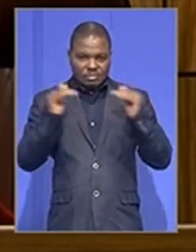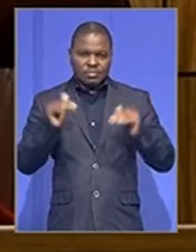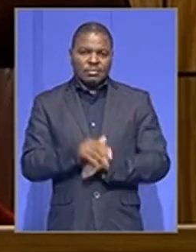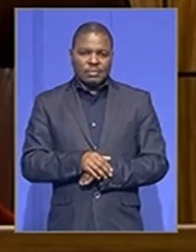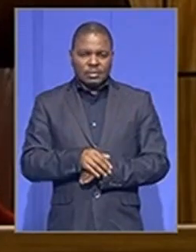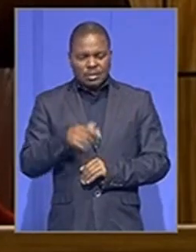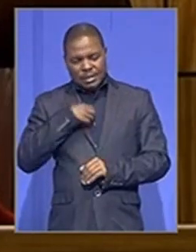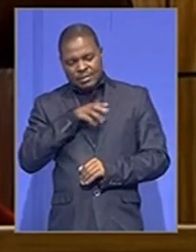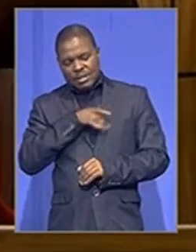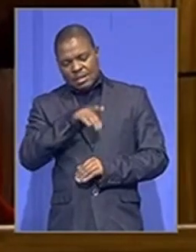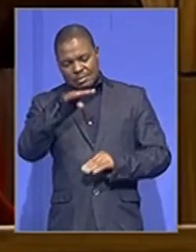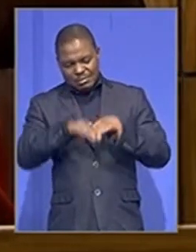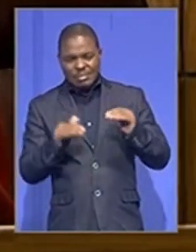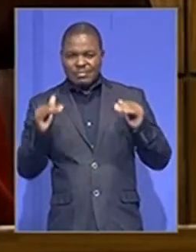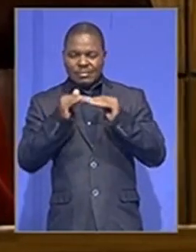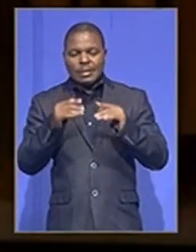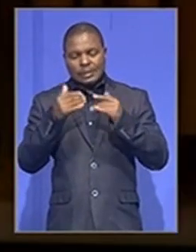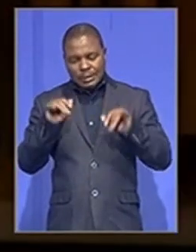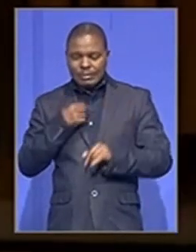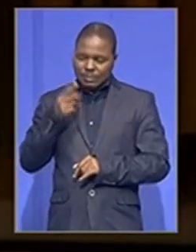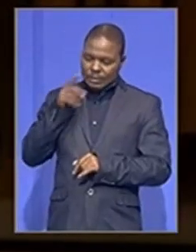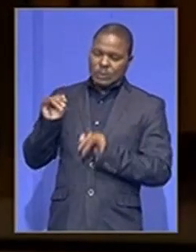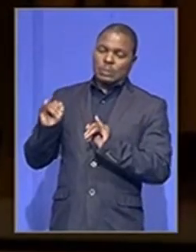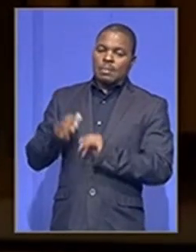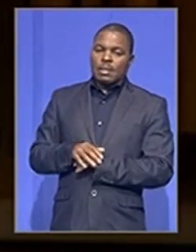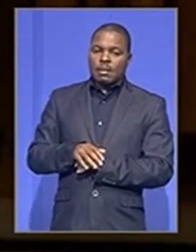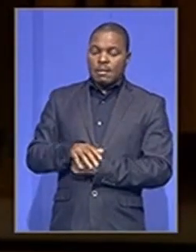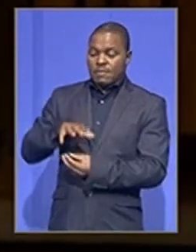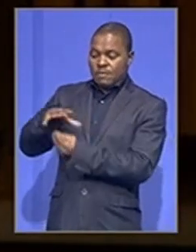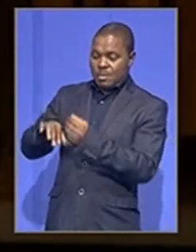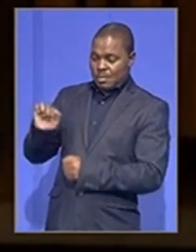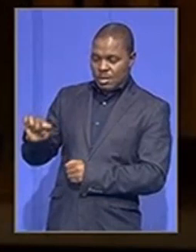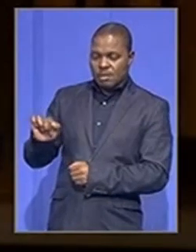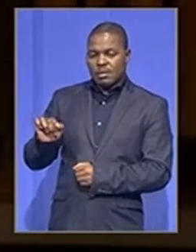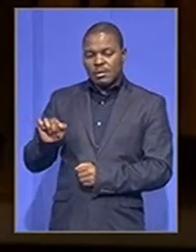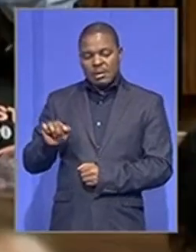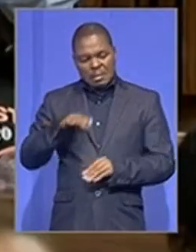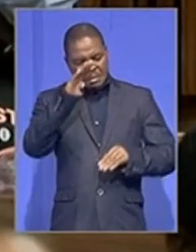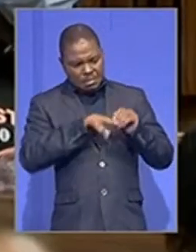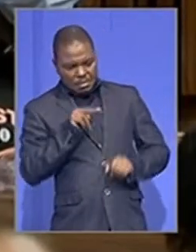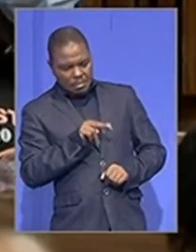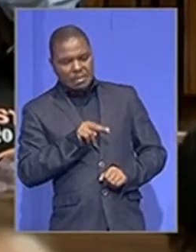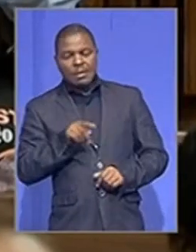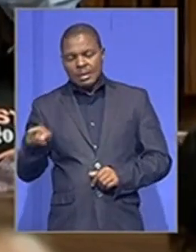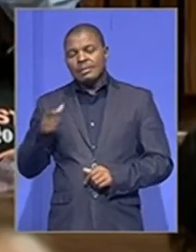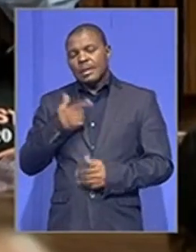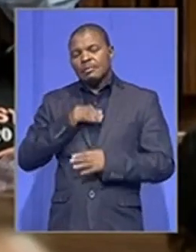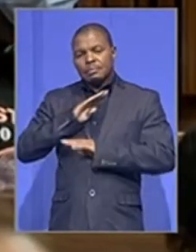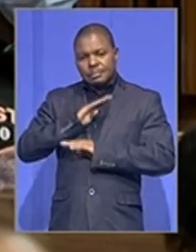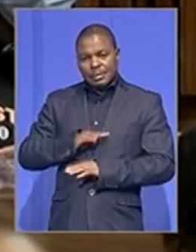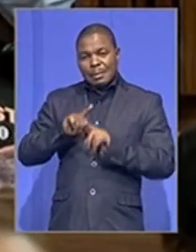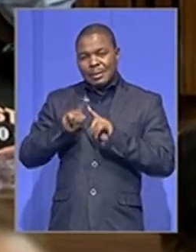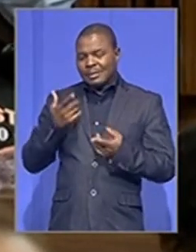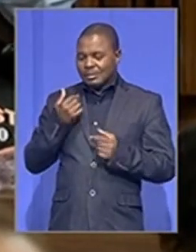appears to be a just sentence given the circumstances. Lapeng la ga Pule ka tlholo ye e tliša khomotšo le ge ba sa goga boima go